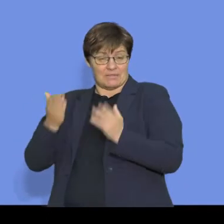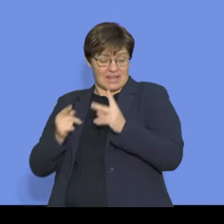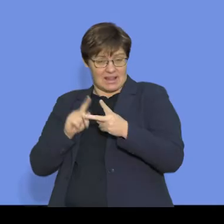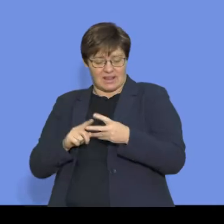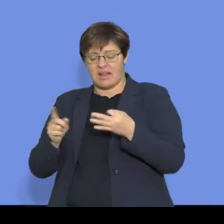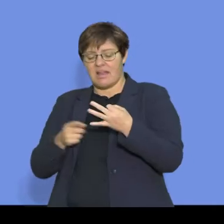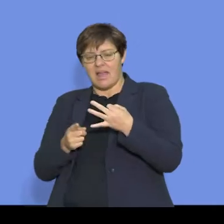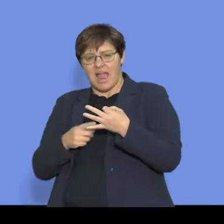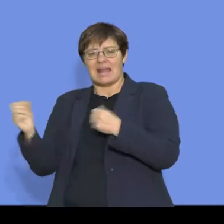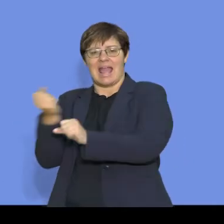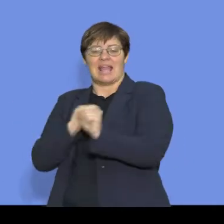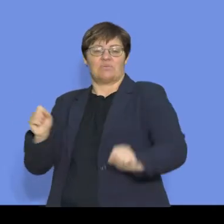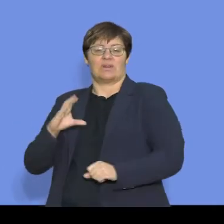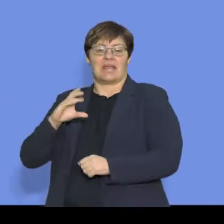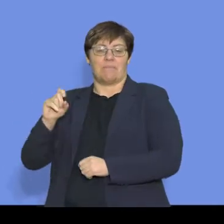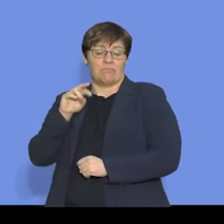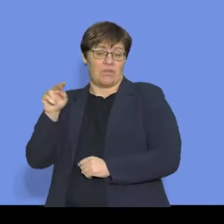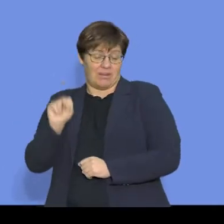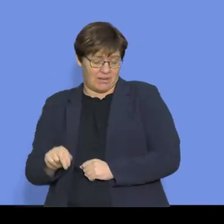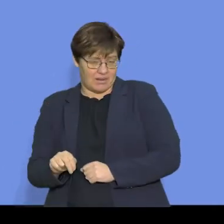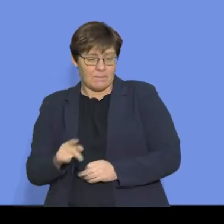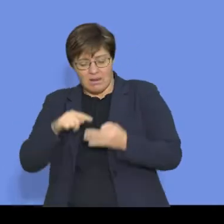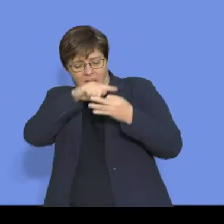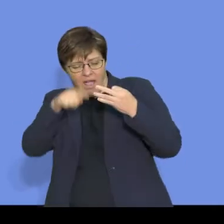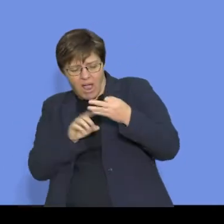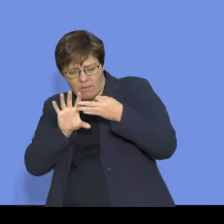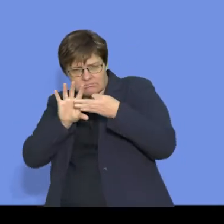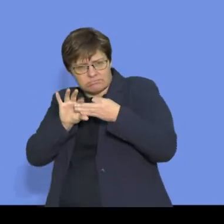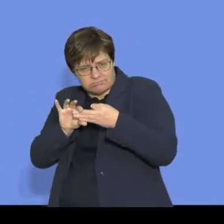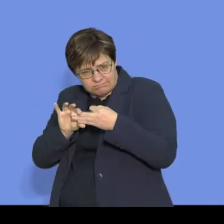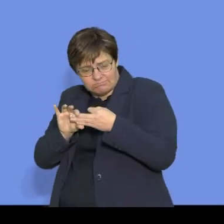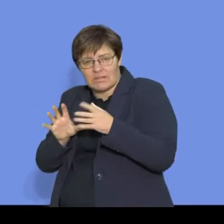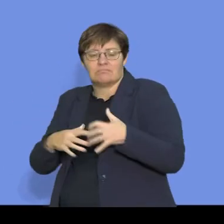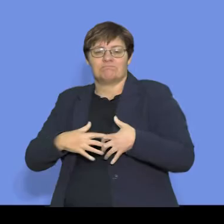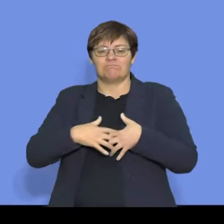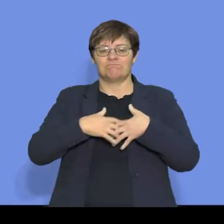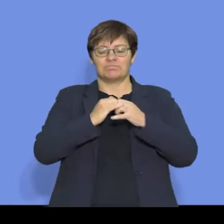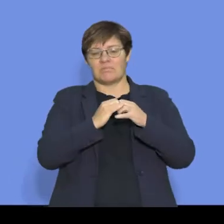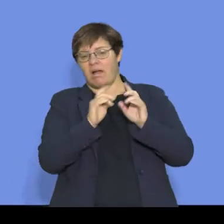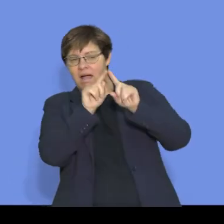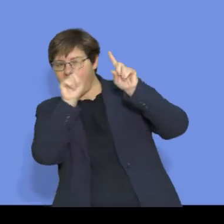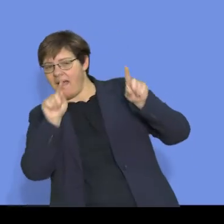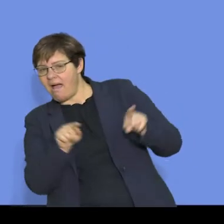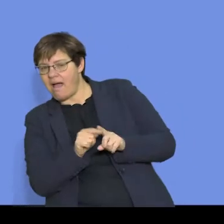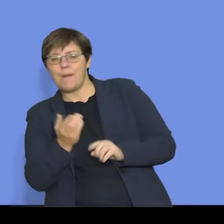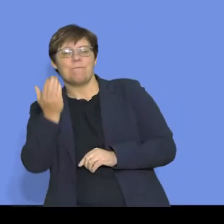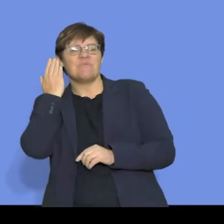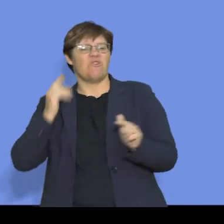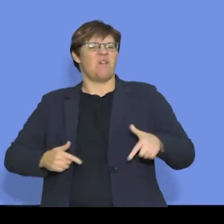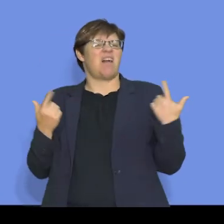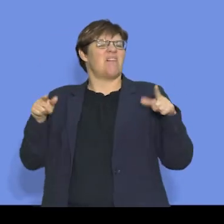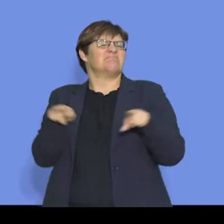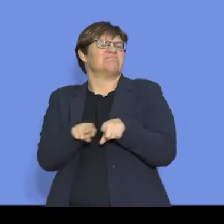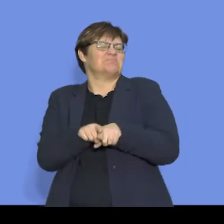the Cambrian Explosion to see how they all work together to give a picture of what life was like